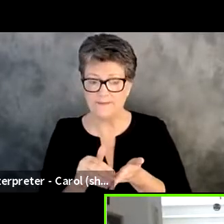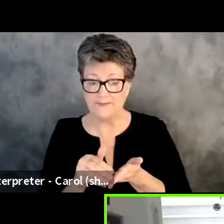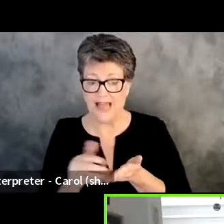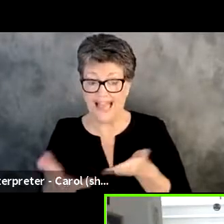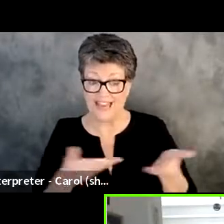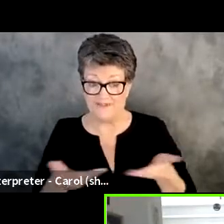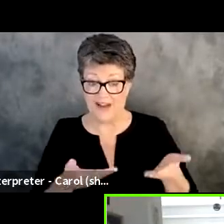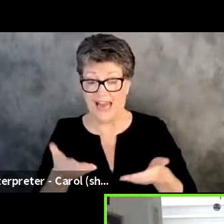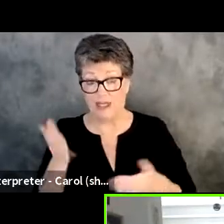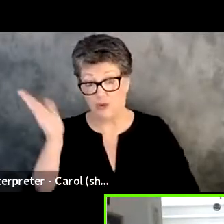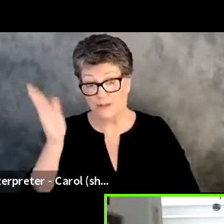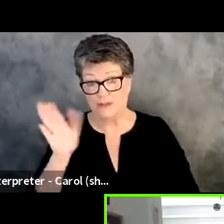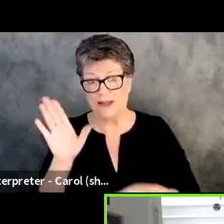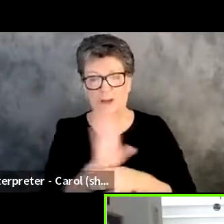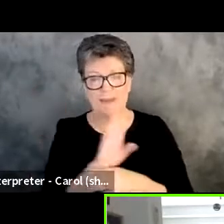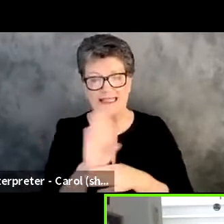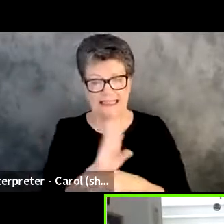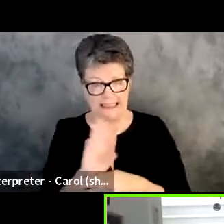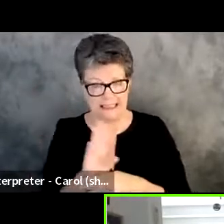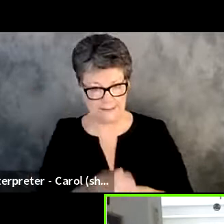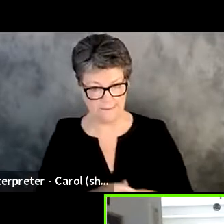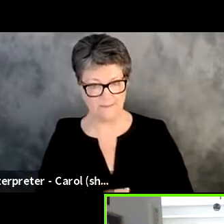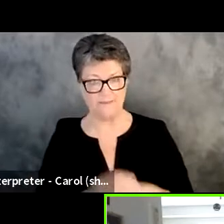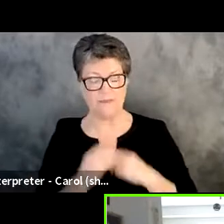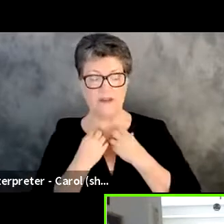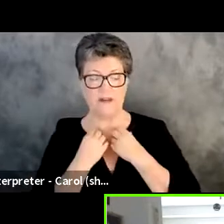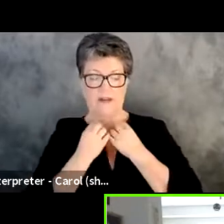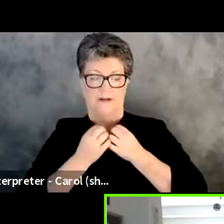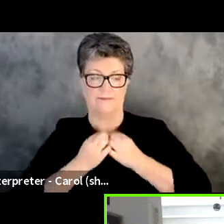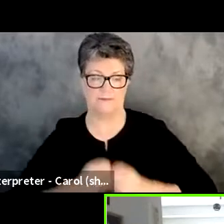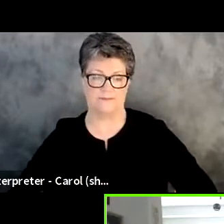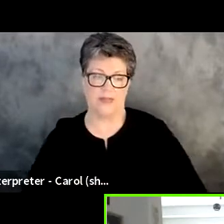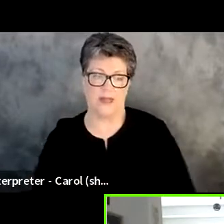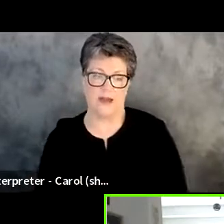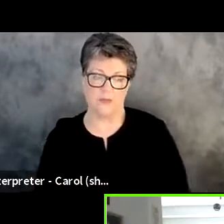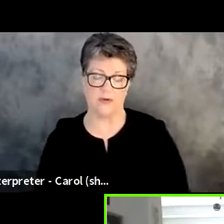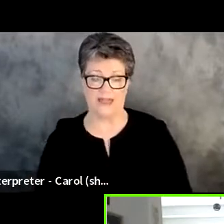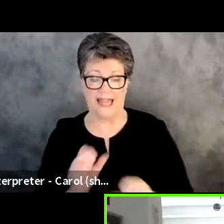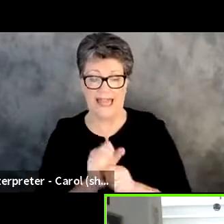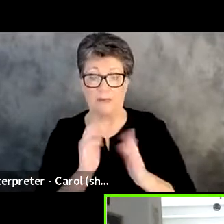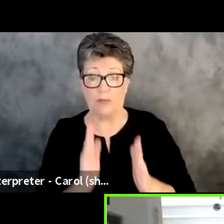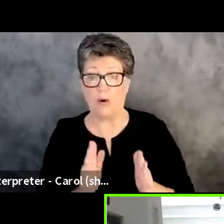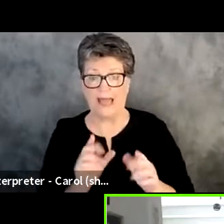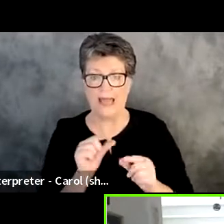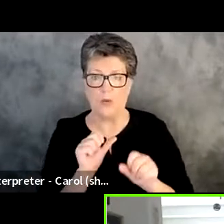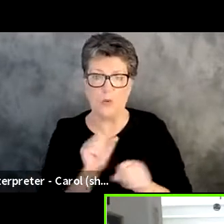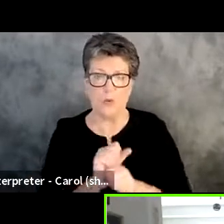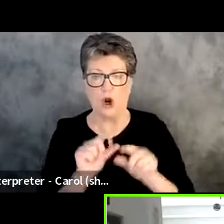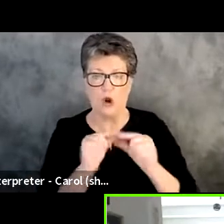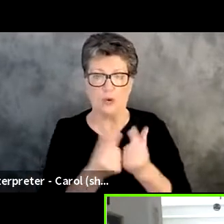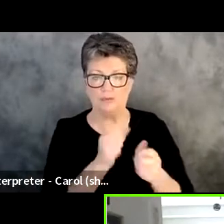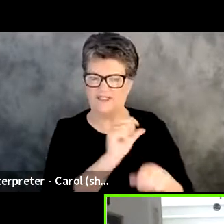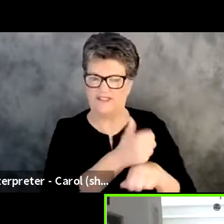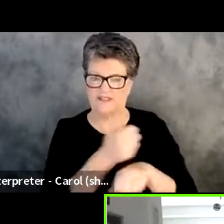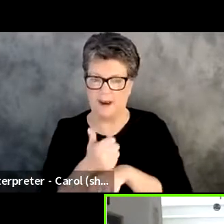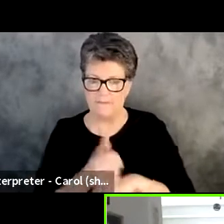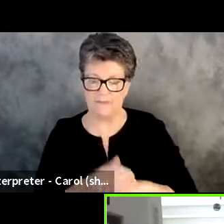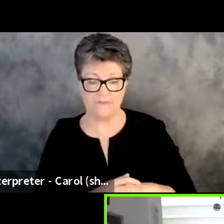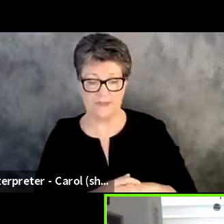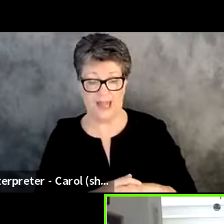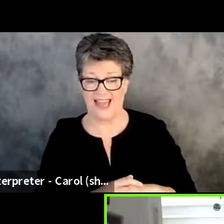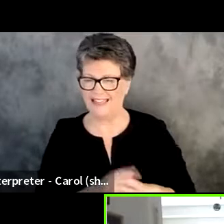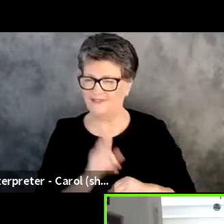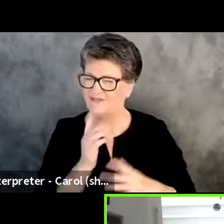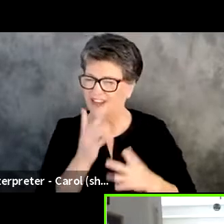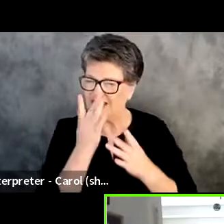to speak a lot to businesses where these employee working groups have been set up. And it's very